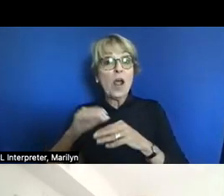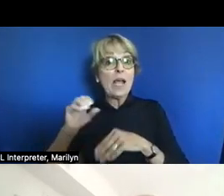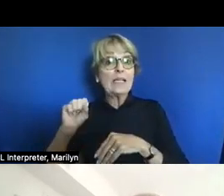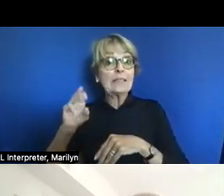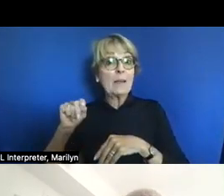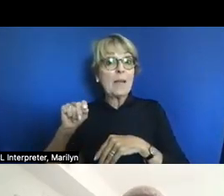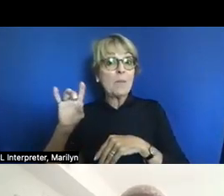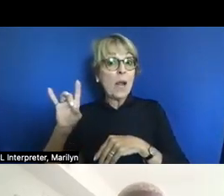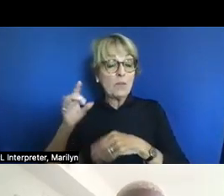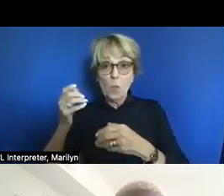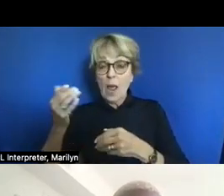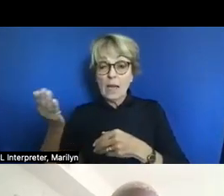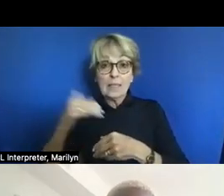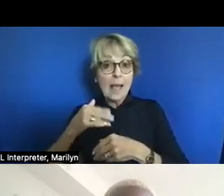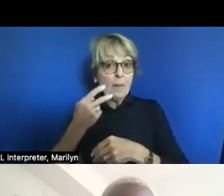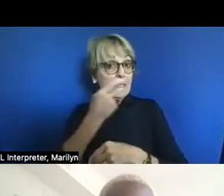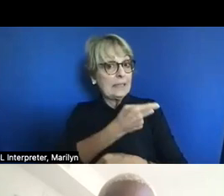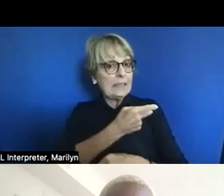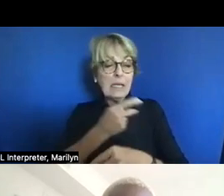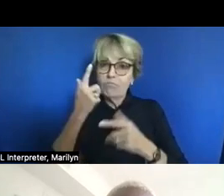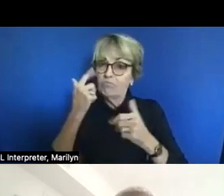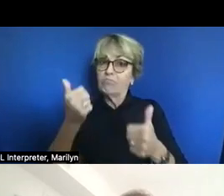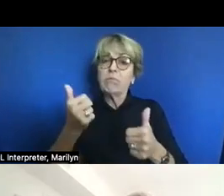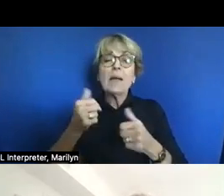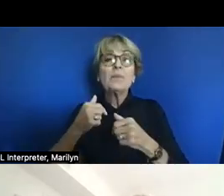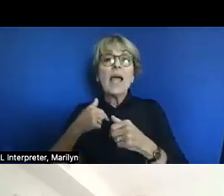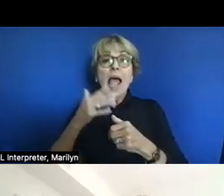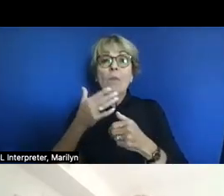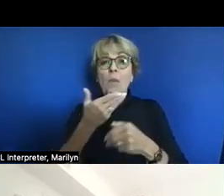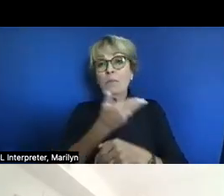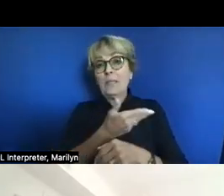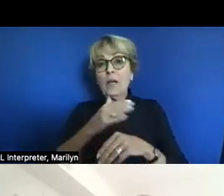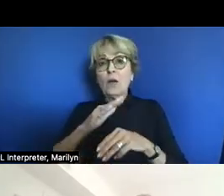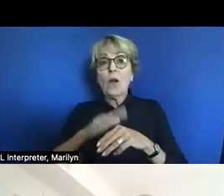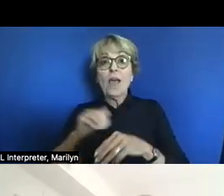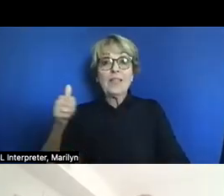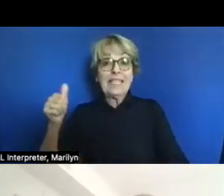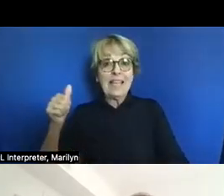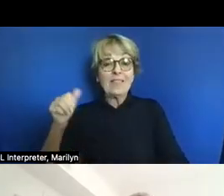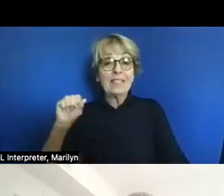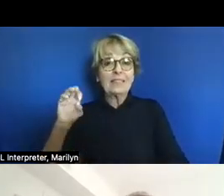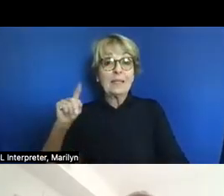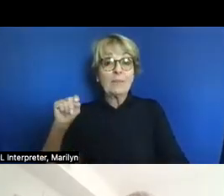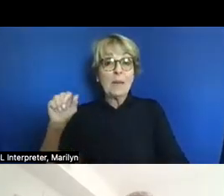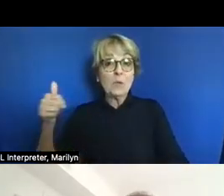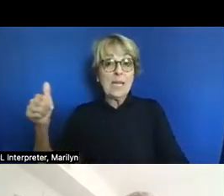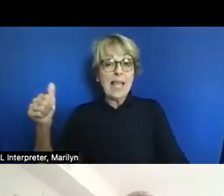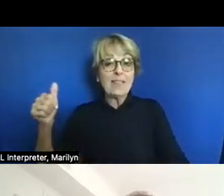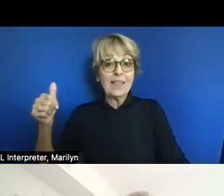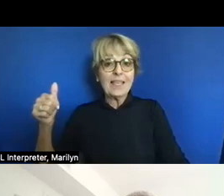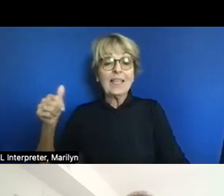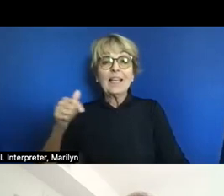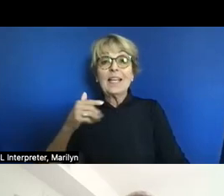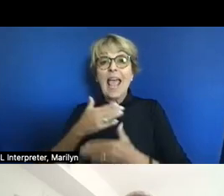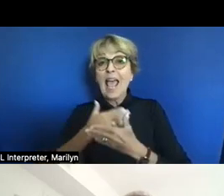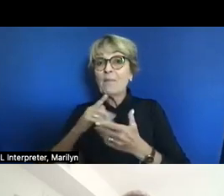that, please do so. I will be on site starting on the 10th of September. So happy